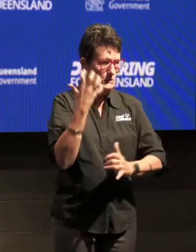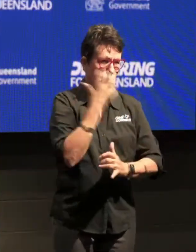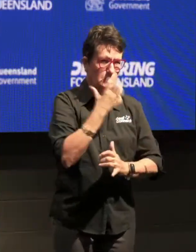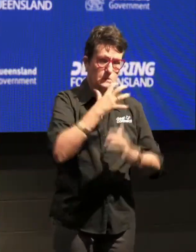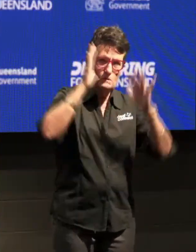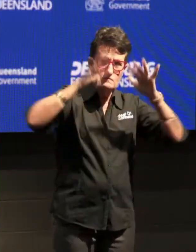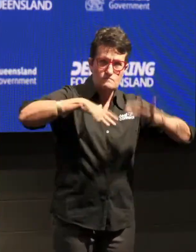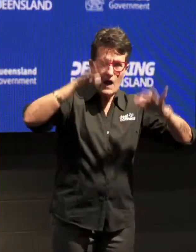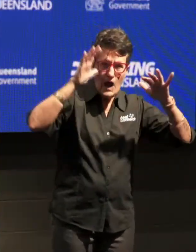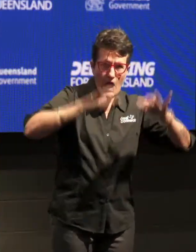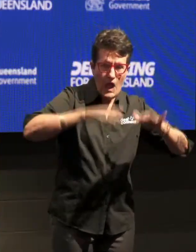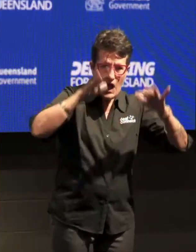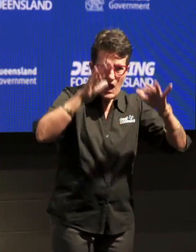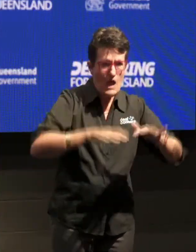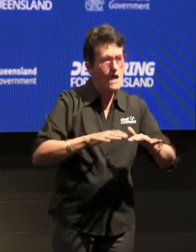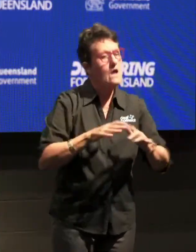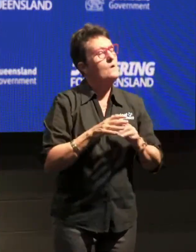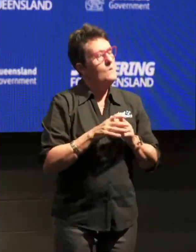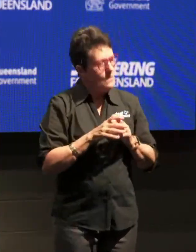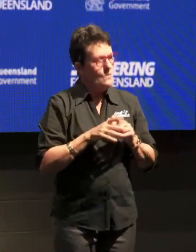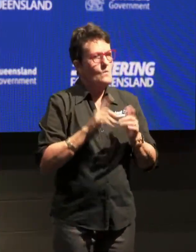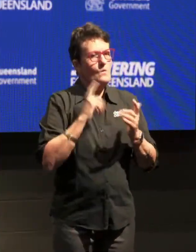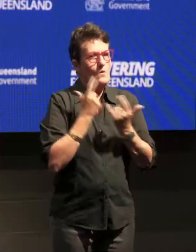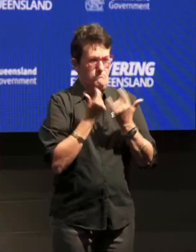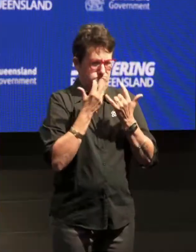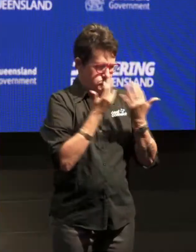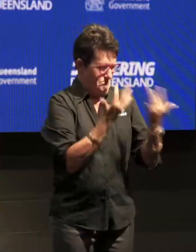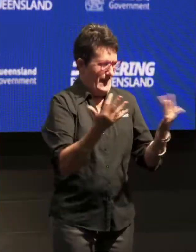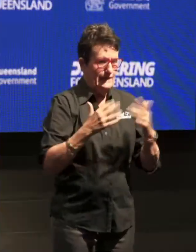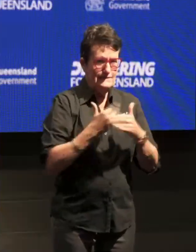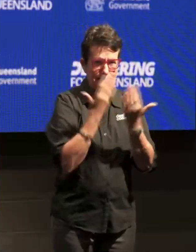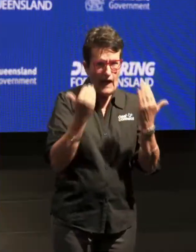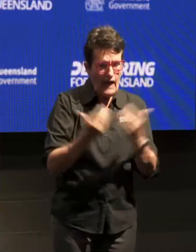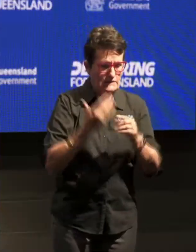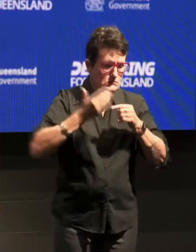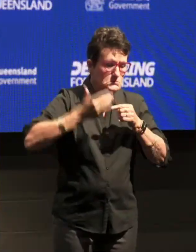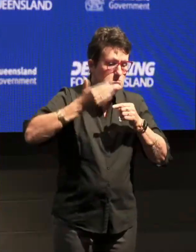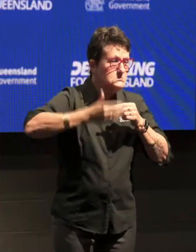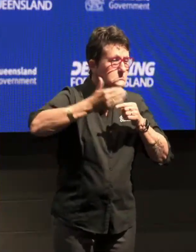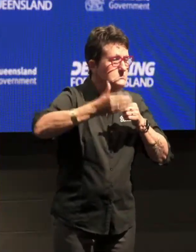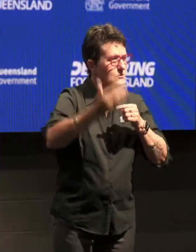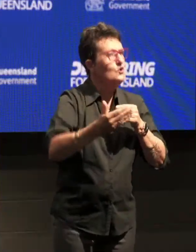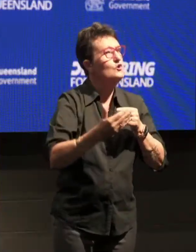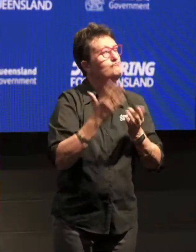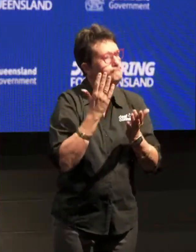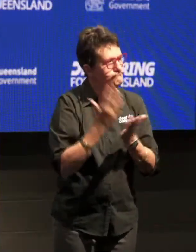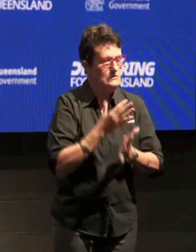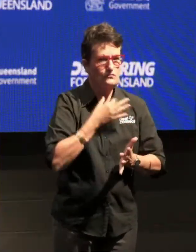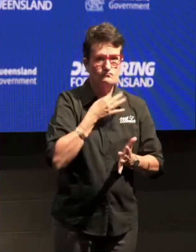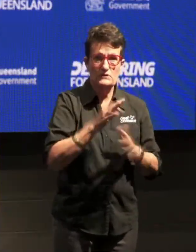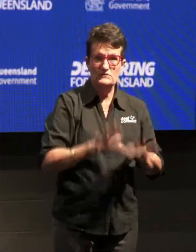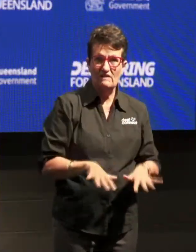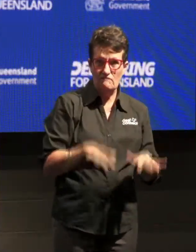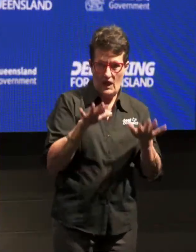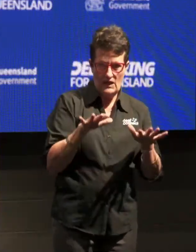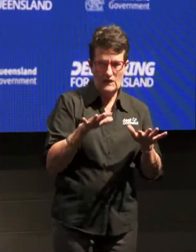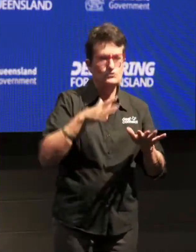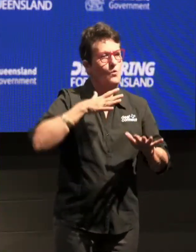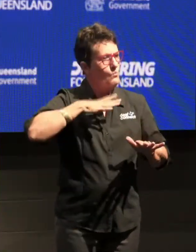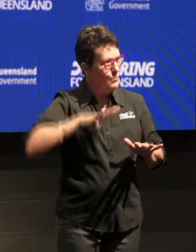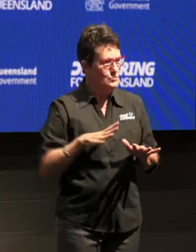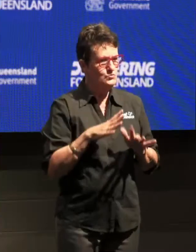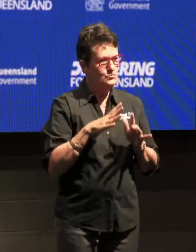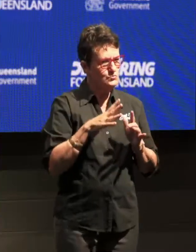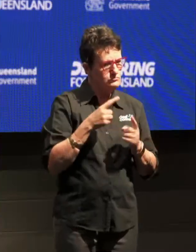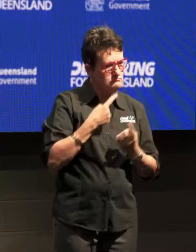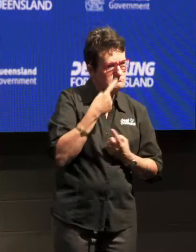for large parts of that area across multiple days, there's the real risk of flooding in the area, and that's why we want to get ahead and